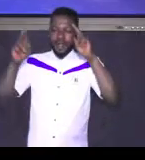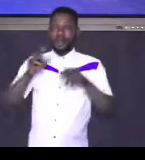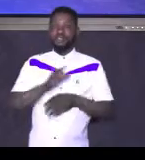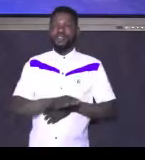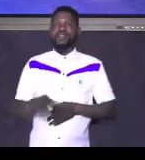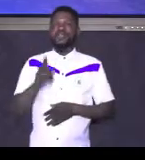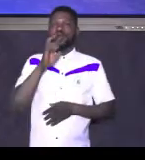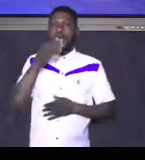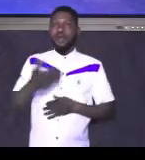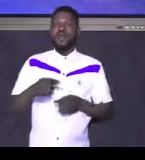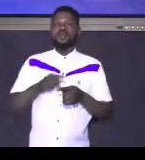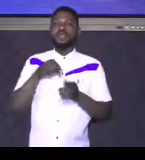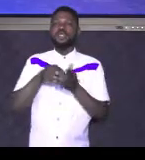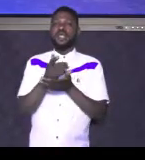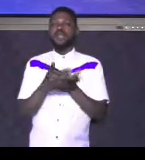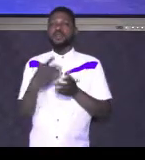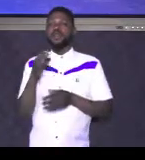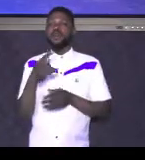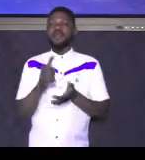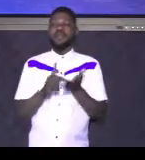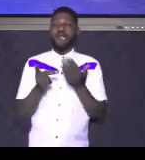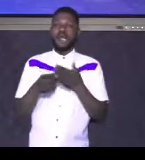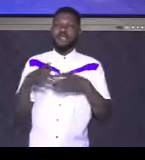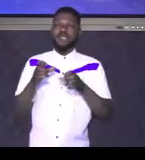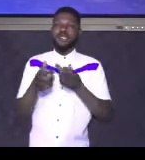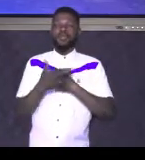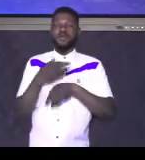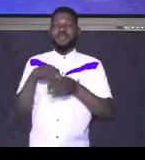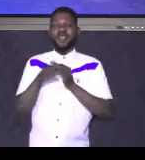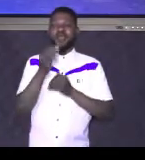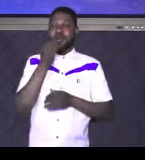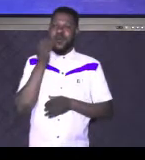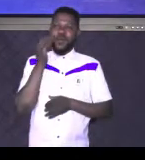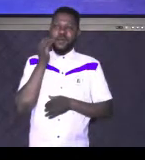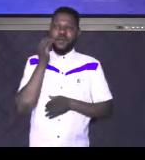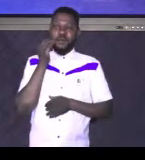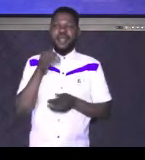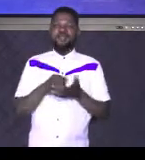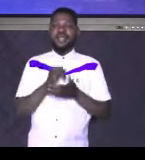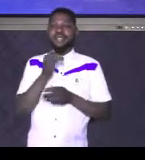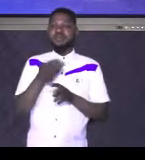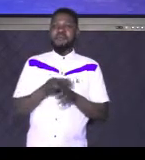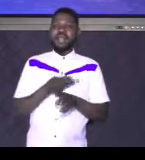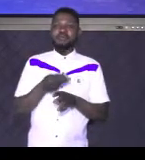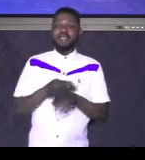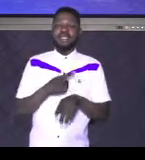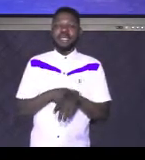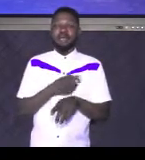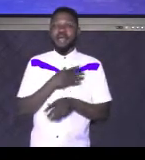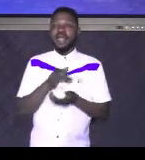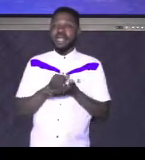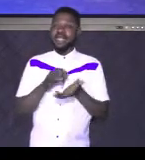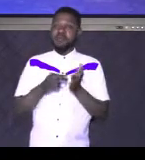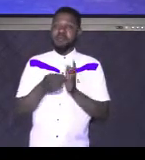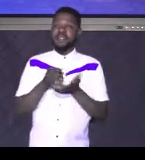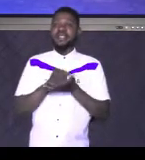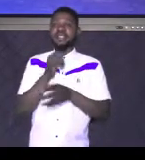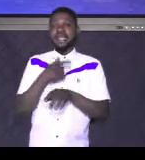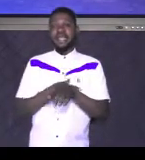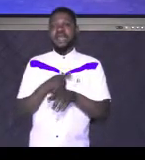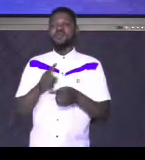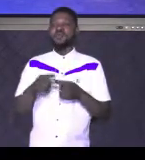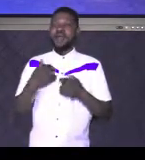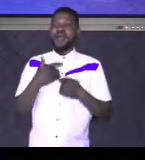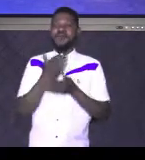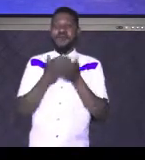Hello children, you are welcome to this segment of the program, The Classroom in Your Home. It is mathematics time, and that means